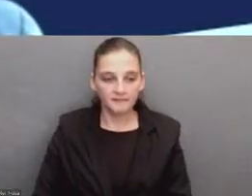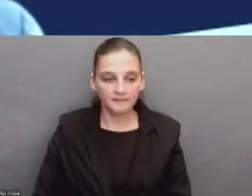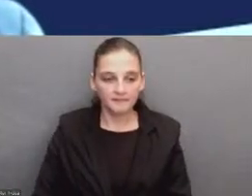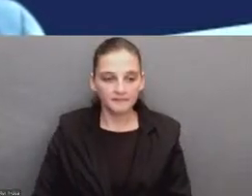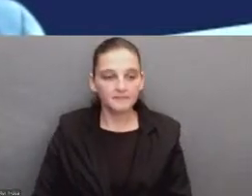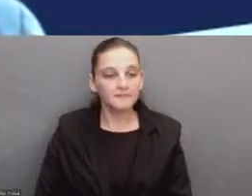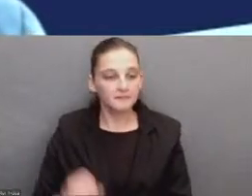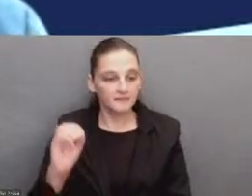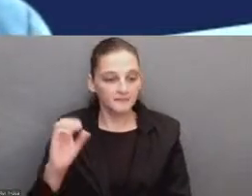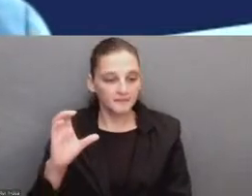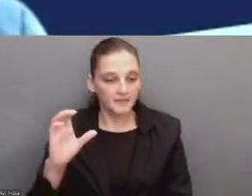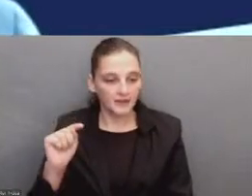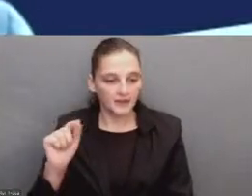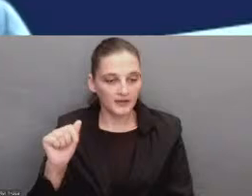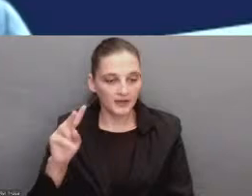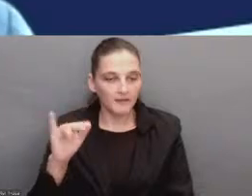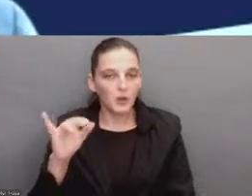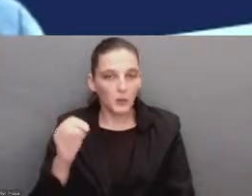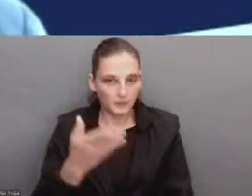Octavio.